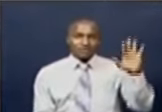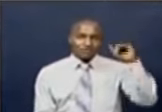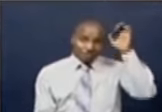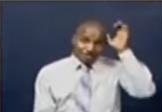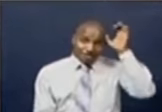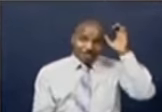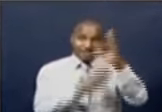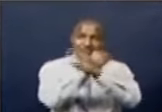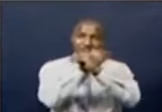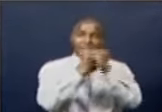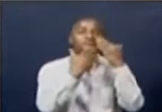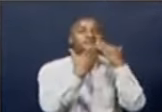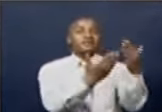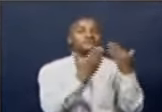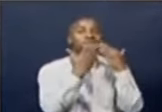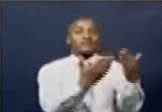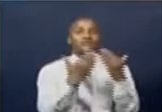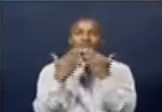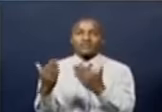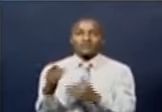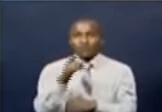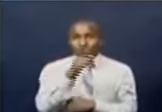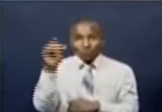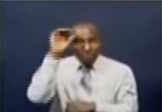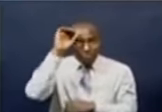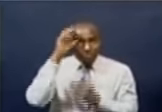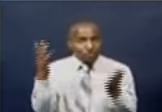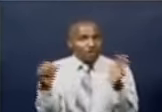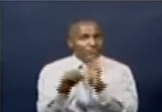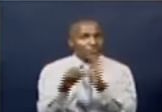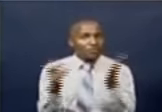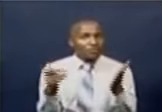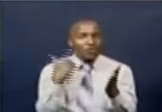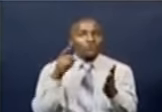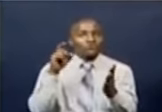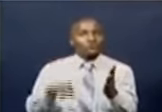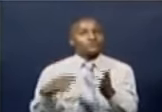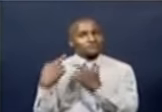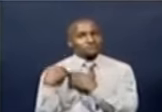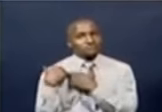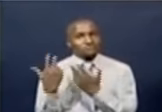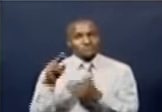Thank you for your time tonight. Again, we ask you, what do you think? Where is the problem? Who should be held responsible? NOC, is that